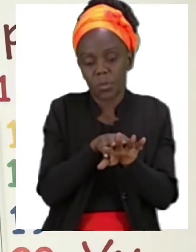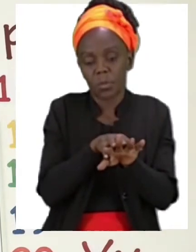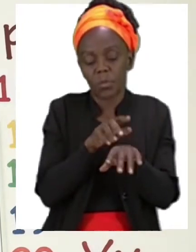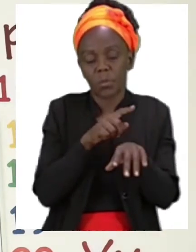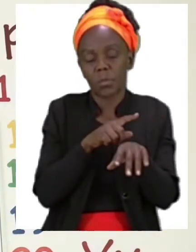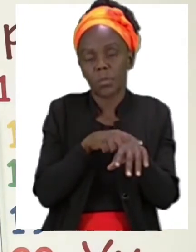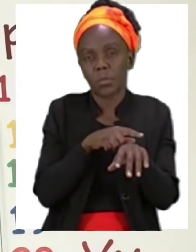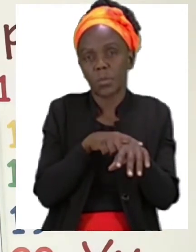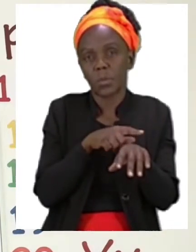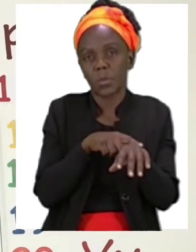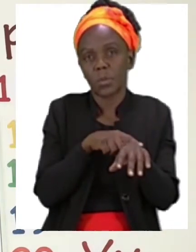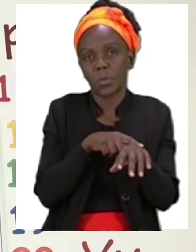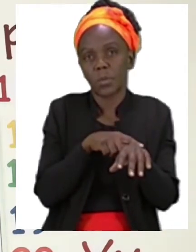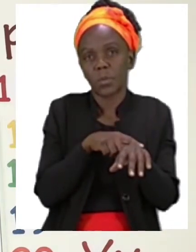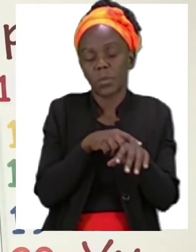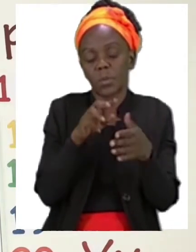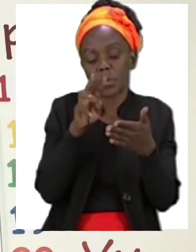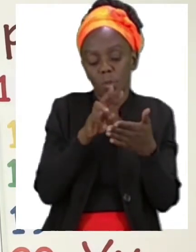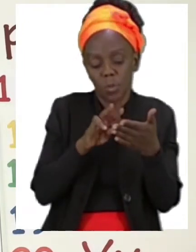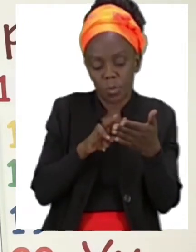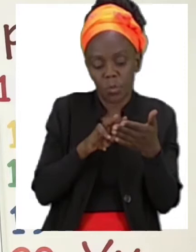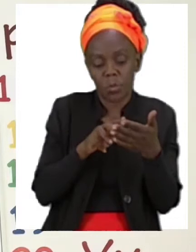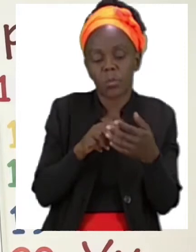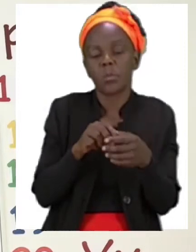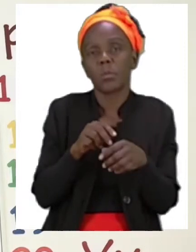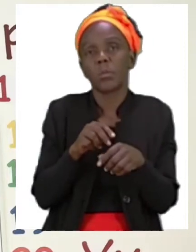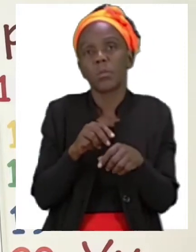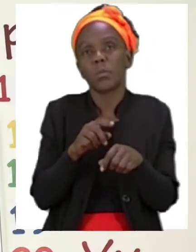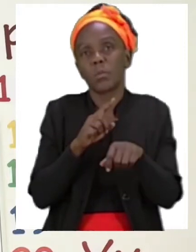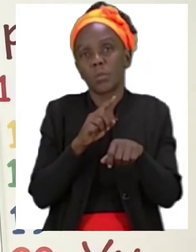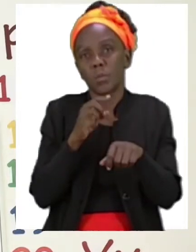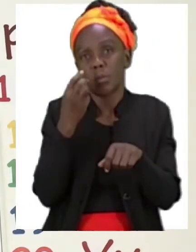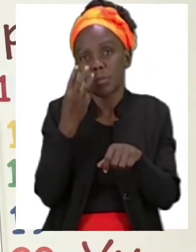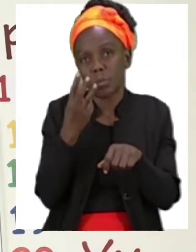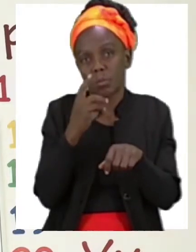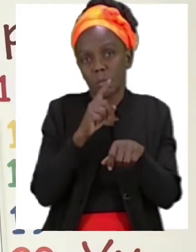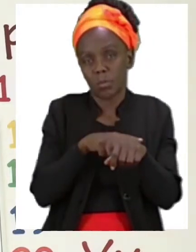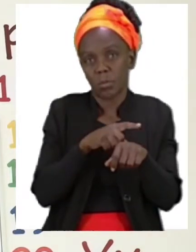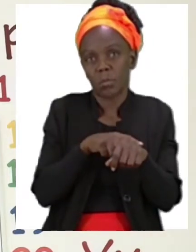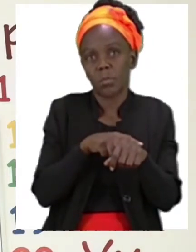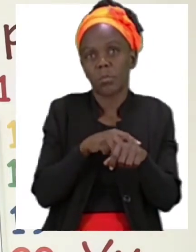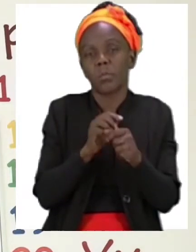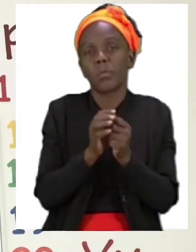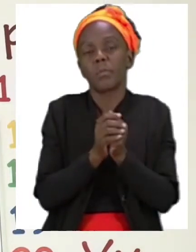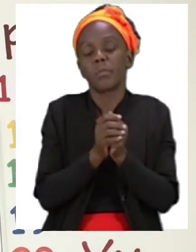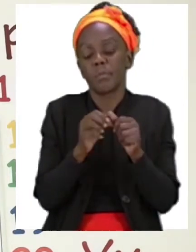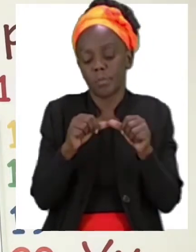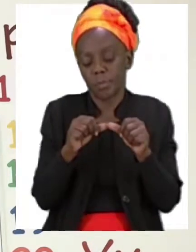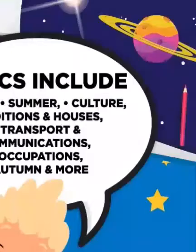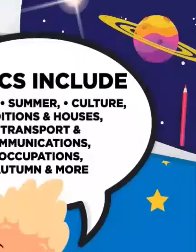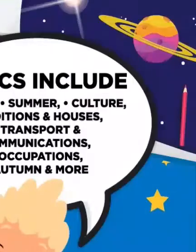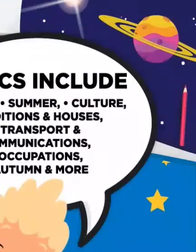times before you say you have done everything. And I will see you after our advert